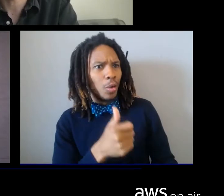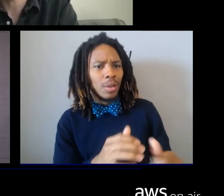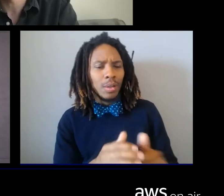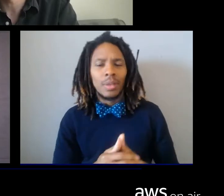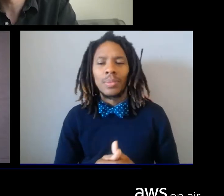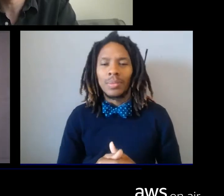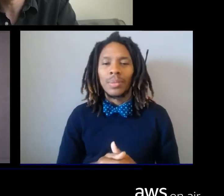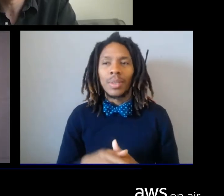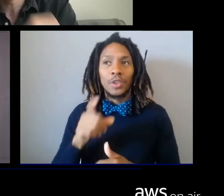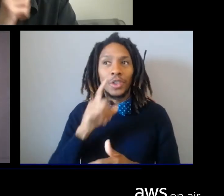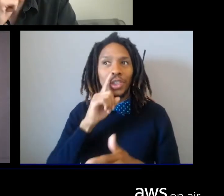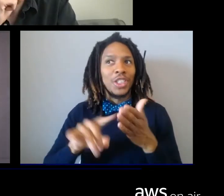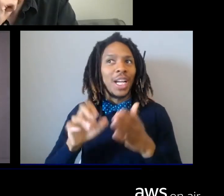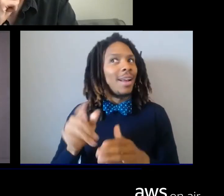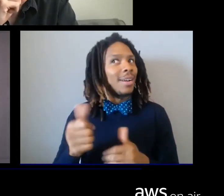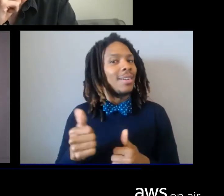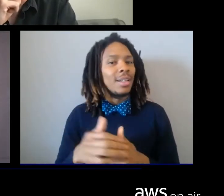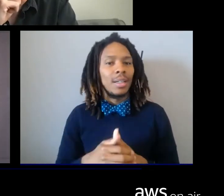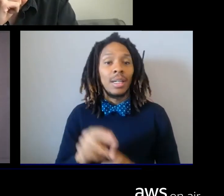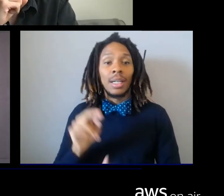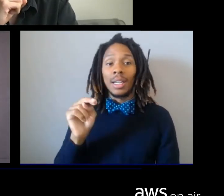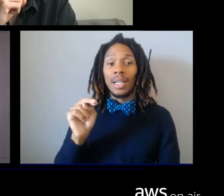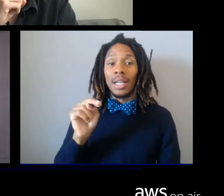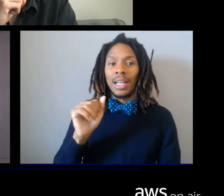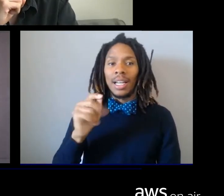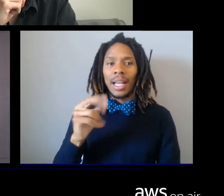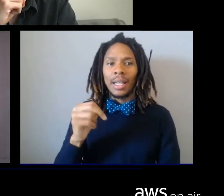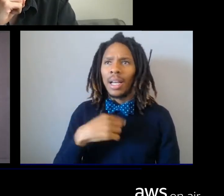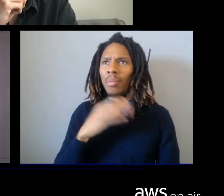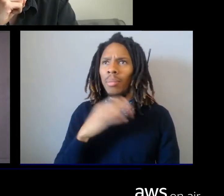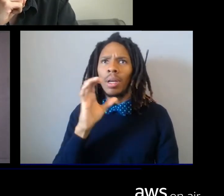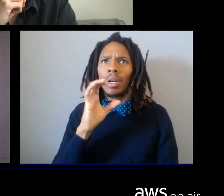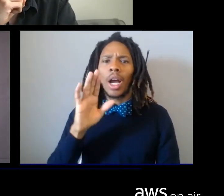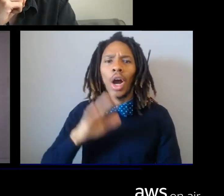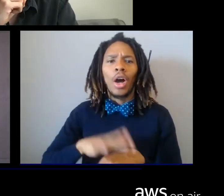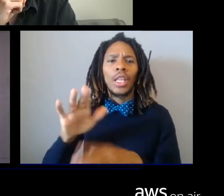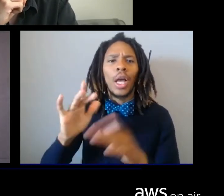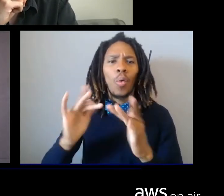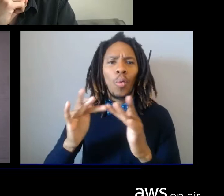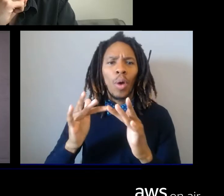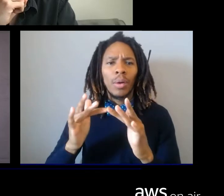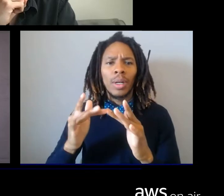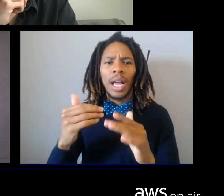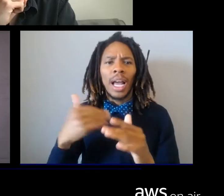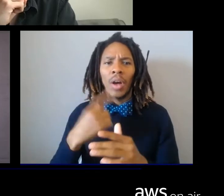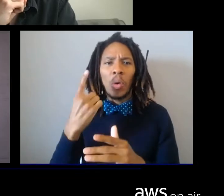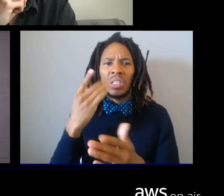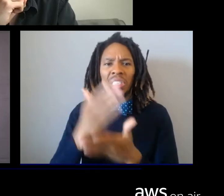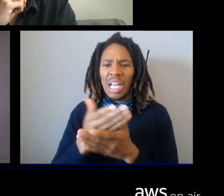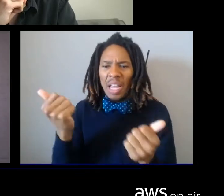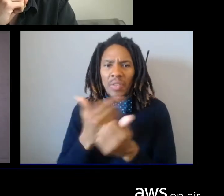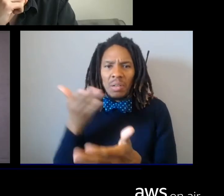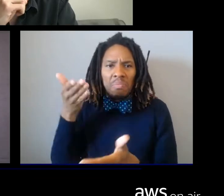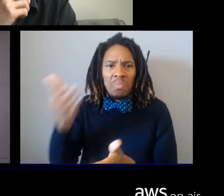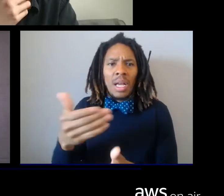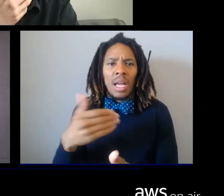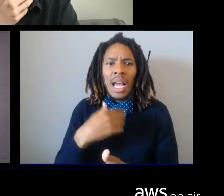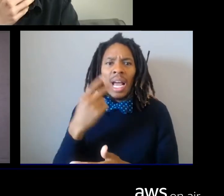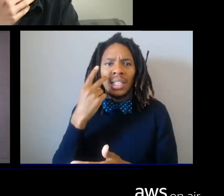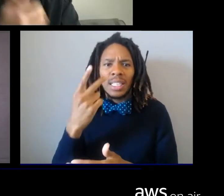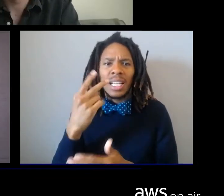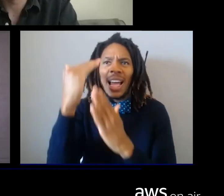you should check it out. I was I I was looking will. around on the Qiskit website earlier, and it looked like it was just a one-stop shop. I was seeing like